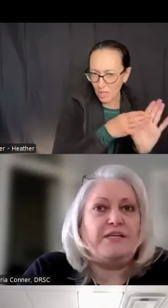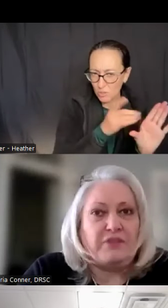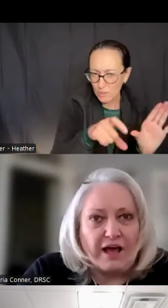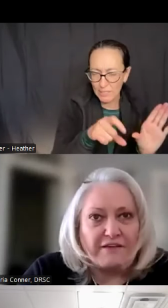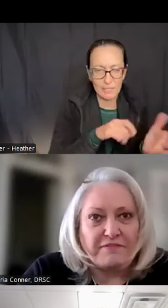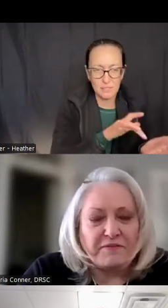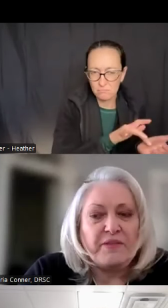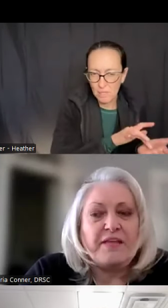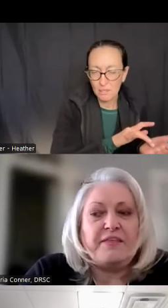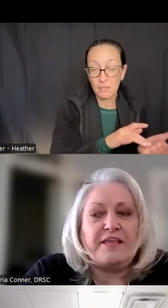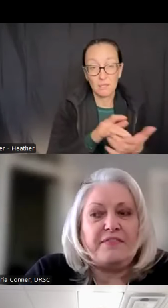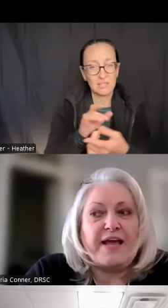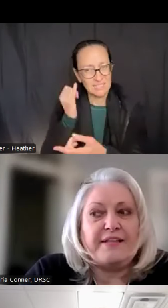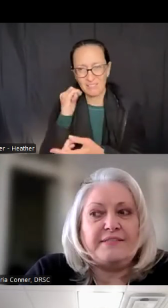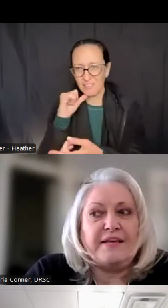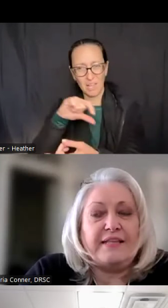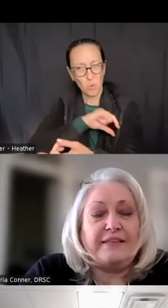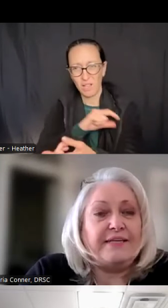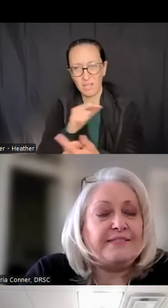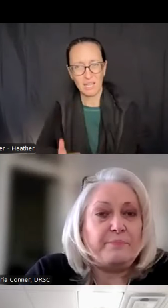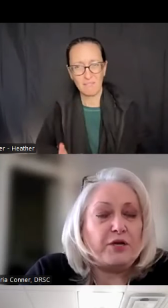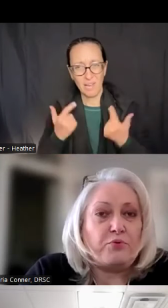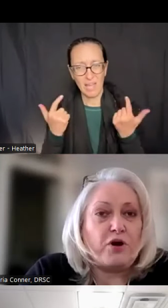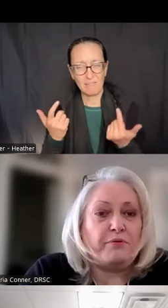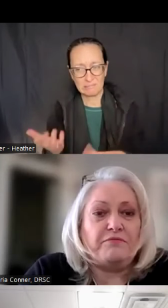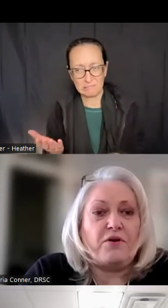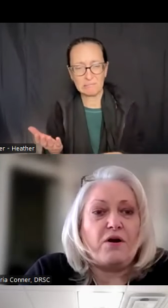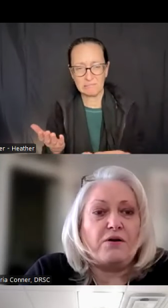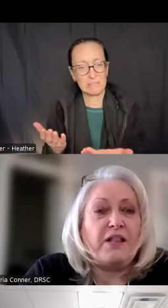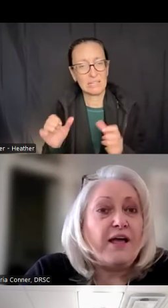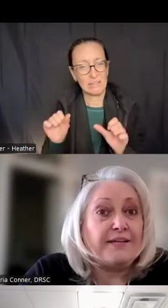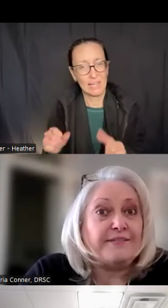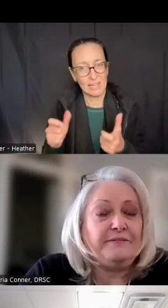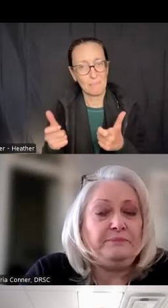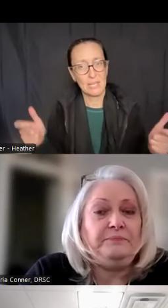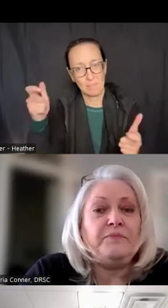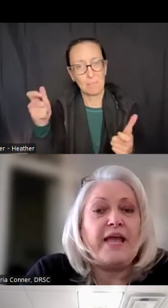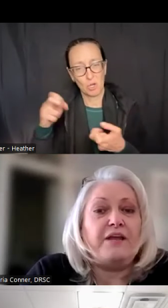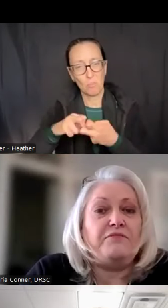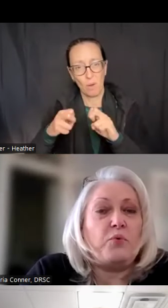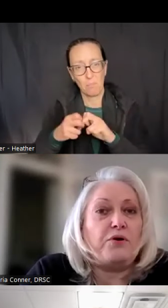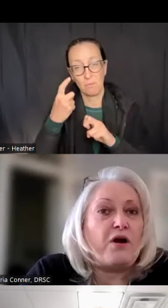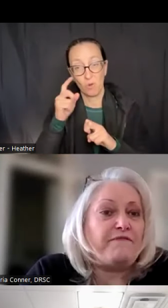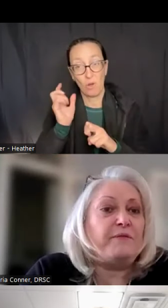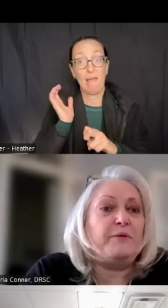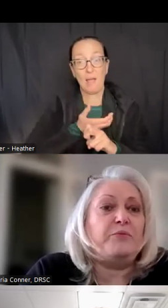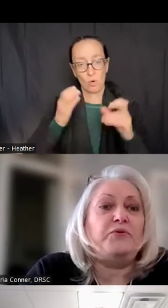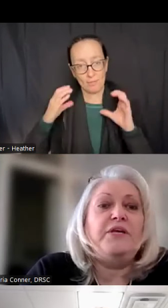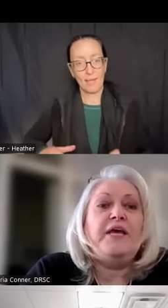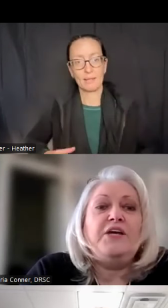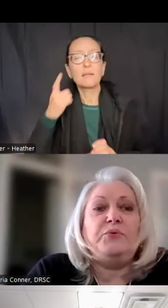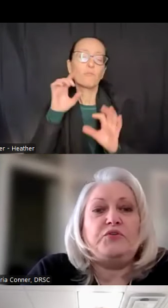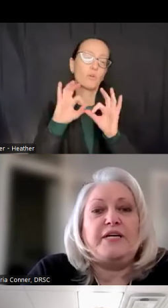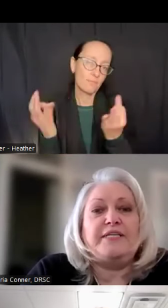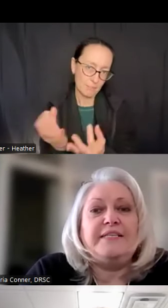have quality of life, then I think that's at least a bigger problem for our clients and for our family